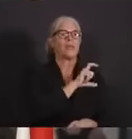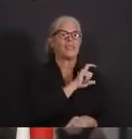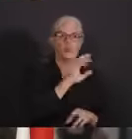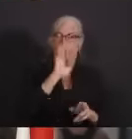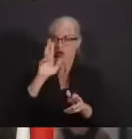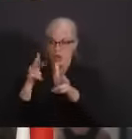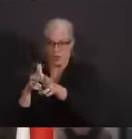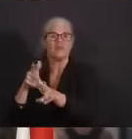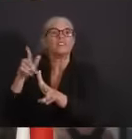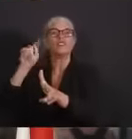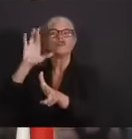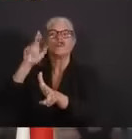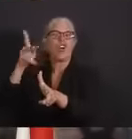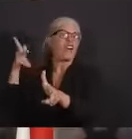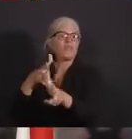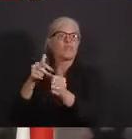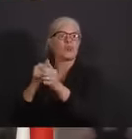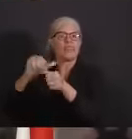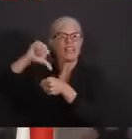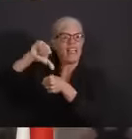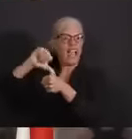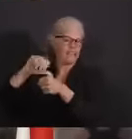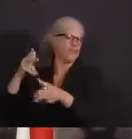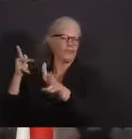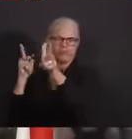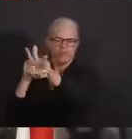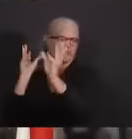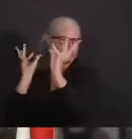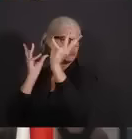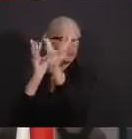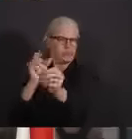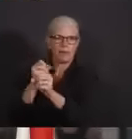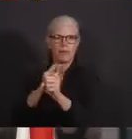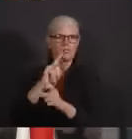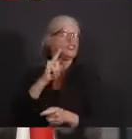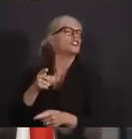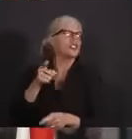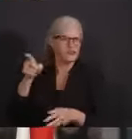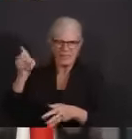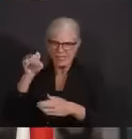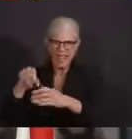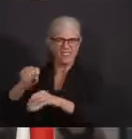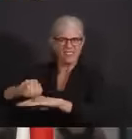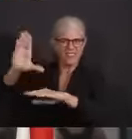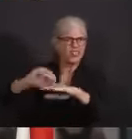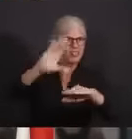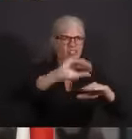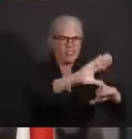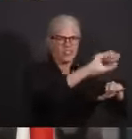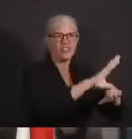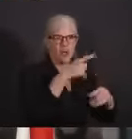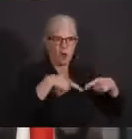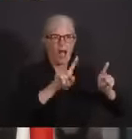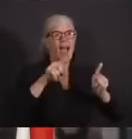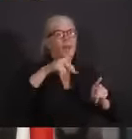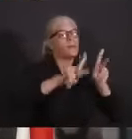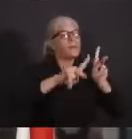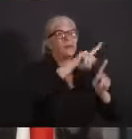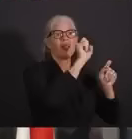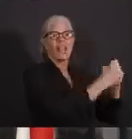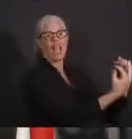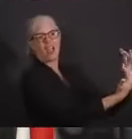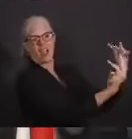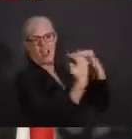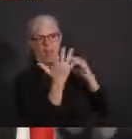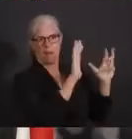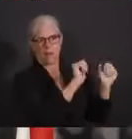fuel trucks to service stations so that people will have access to fuel as they return to their homes. The Florida Department